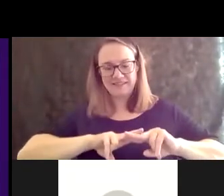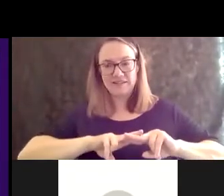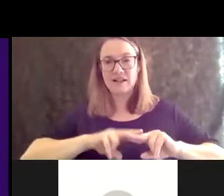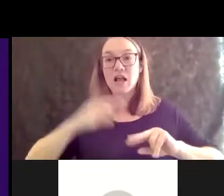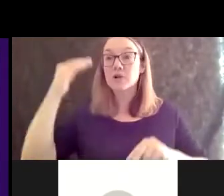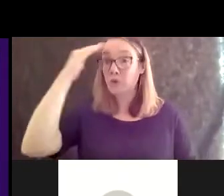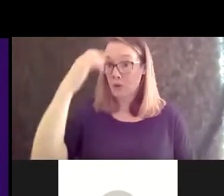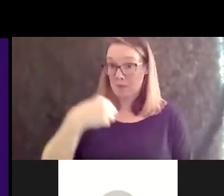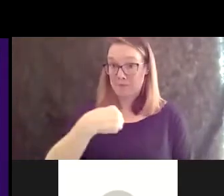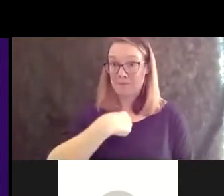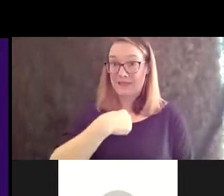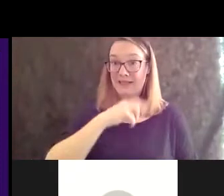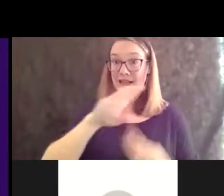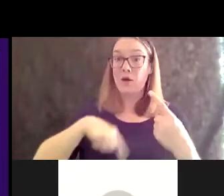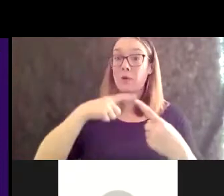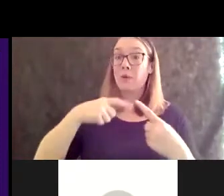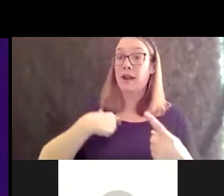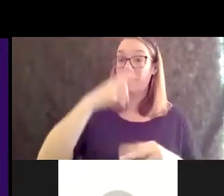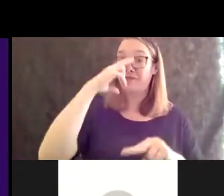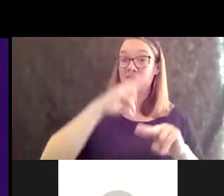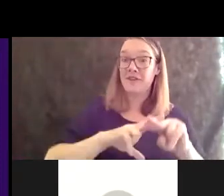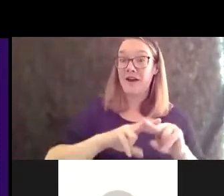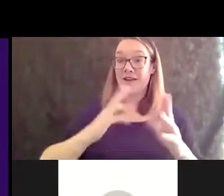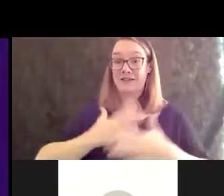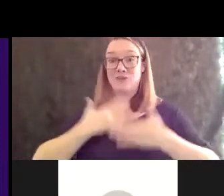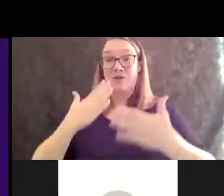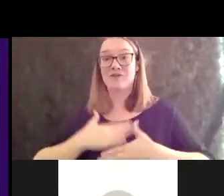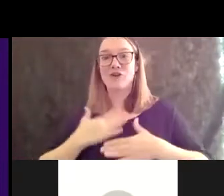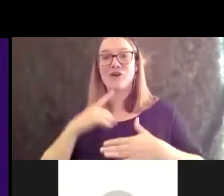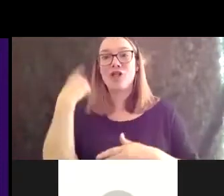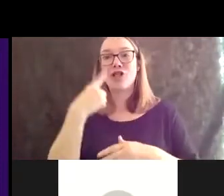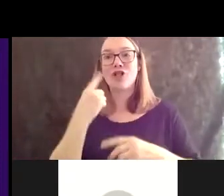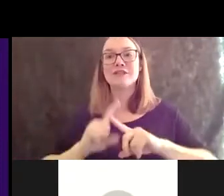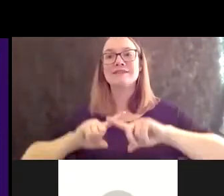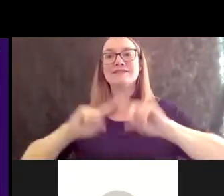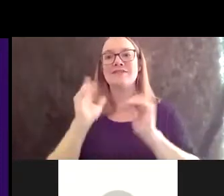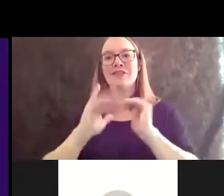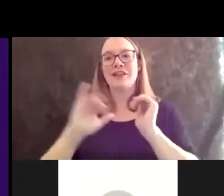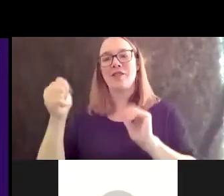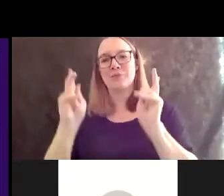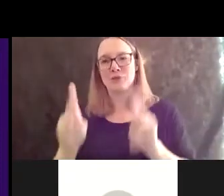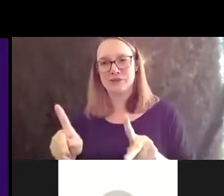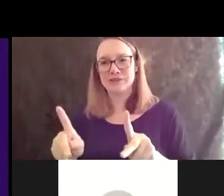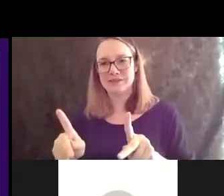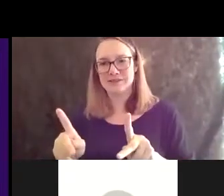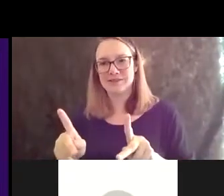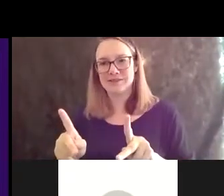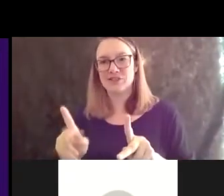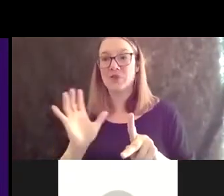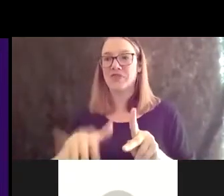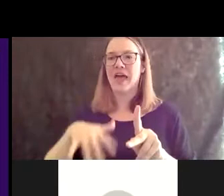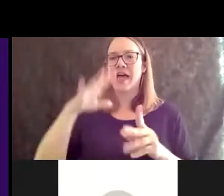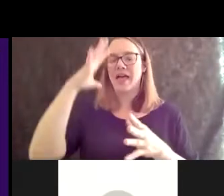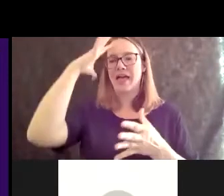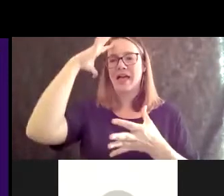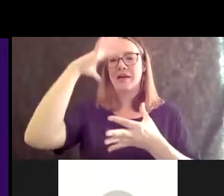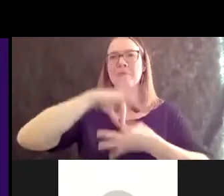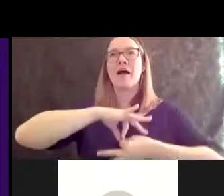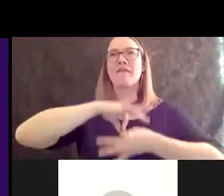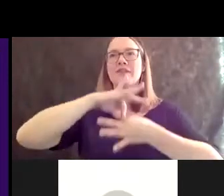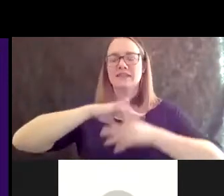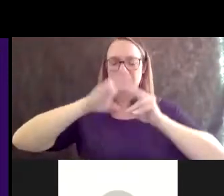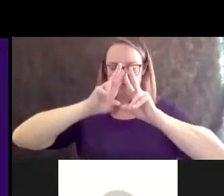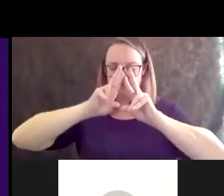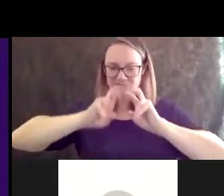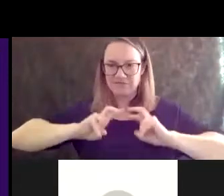I am when I'm being fun and joyful may look different to someone else. So part of that mindfulness is figuring out what that means for